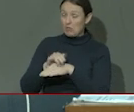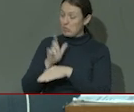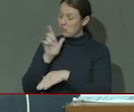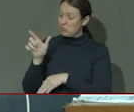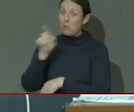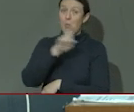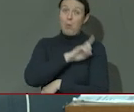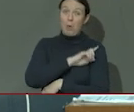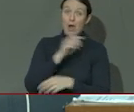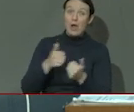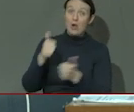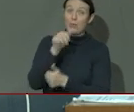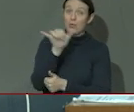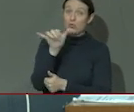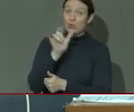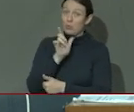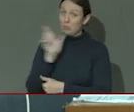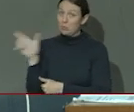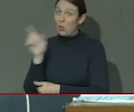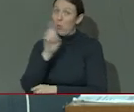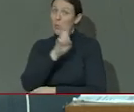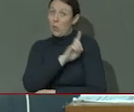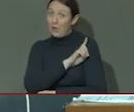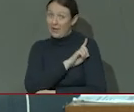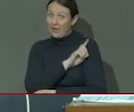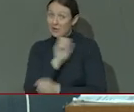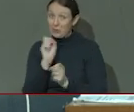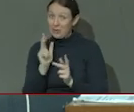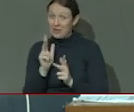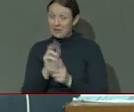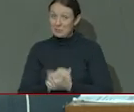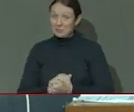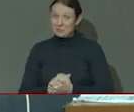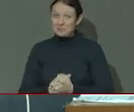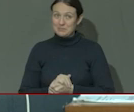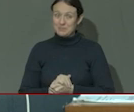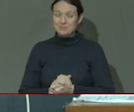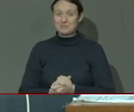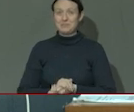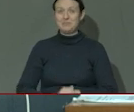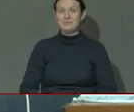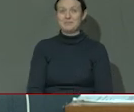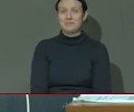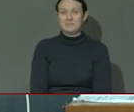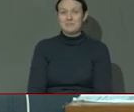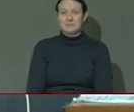why. Why do you say a certain dominance?